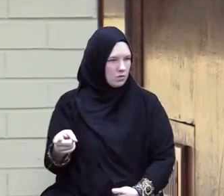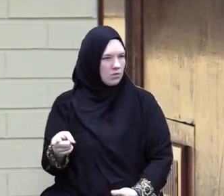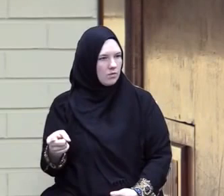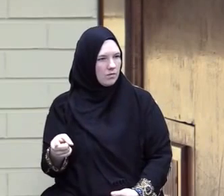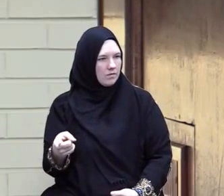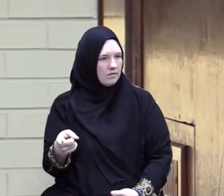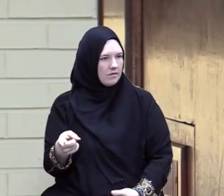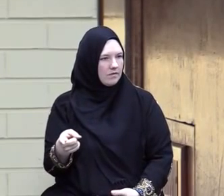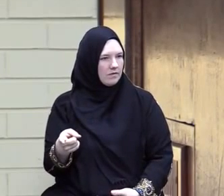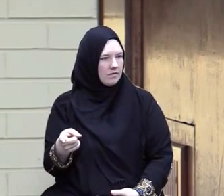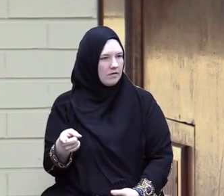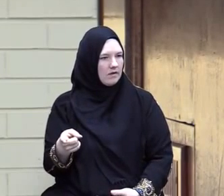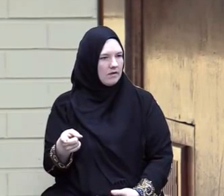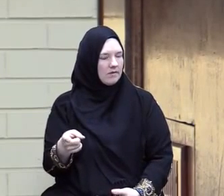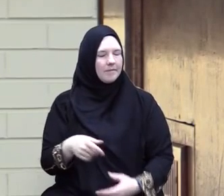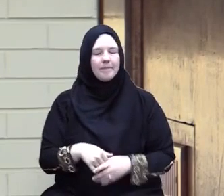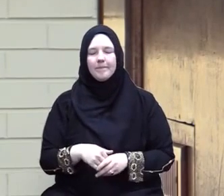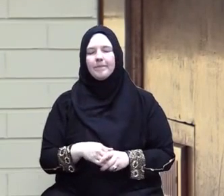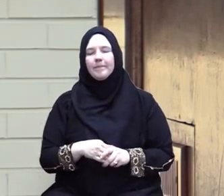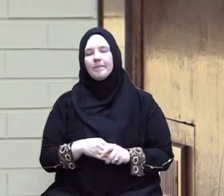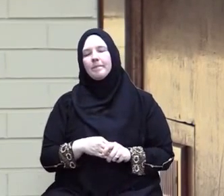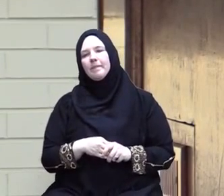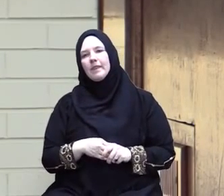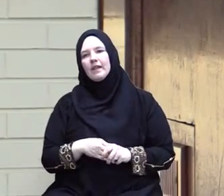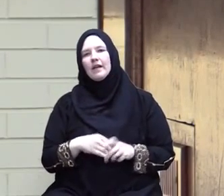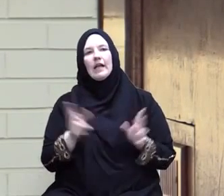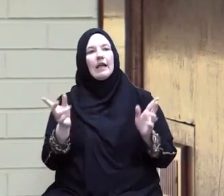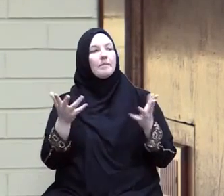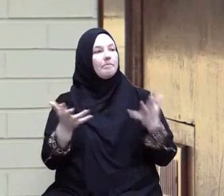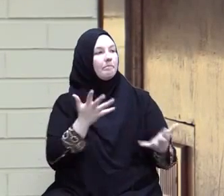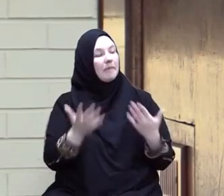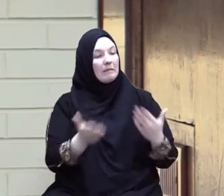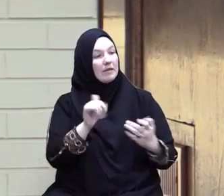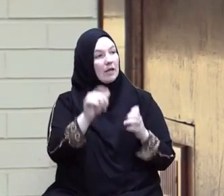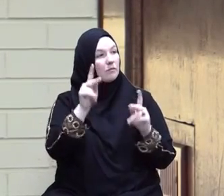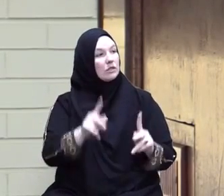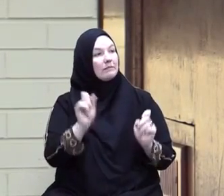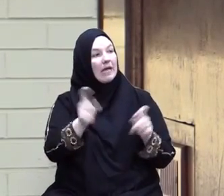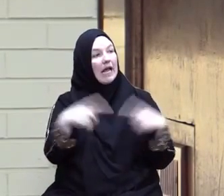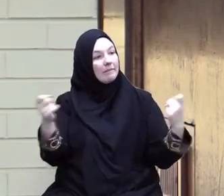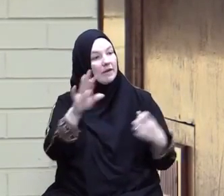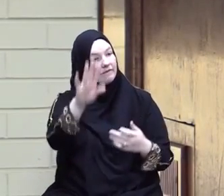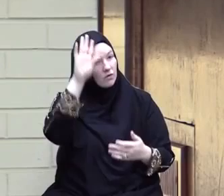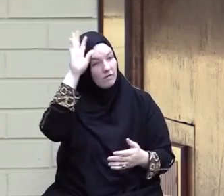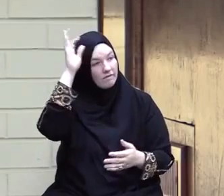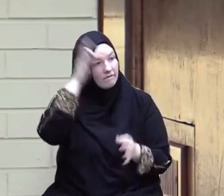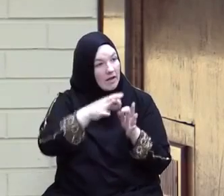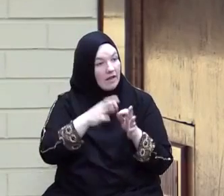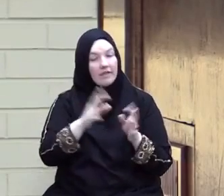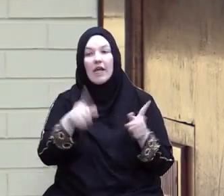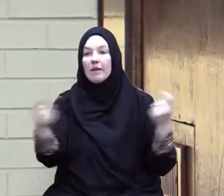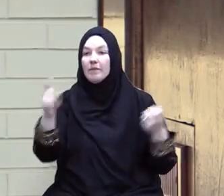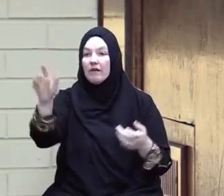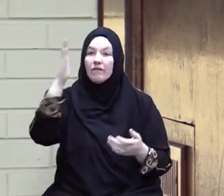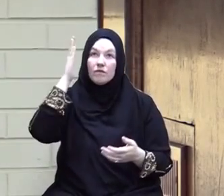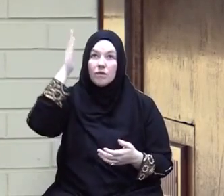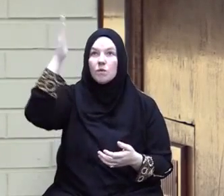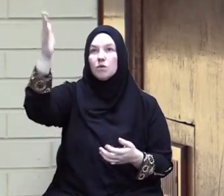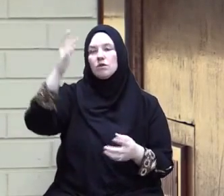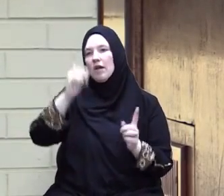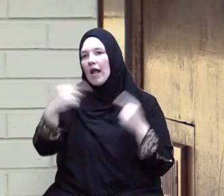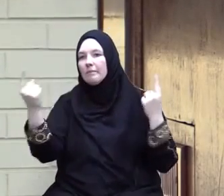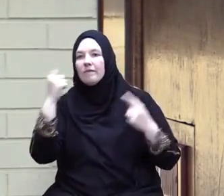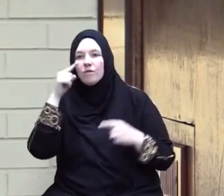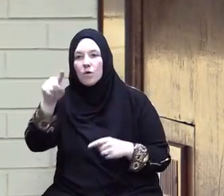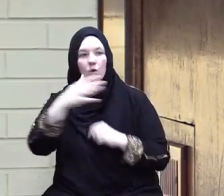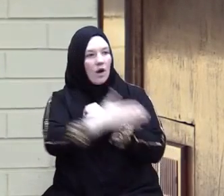most likely to work with the enemies of your nation, the enemies of your faith, the enemies of your community.